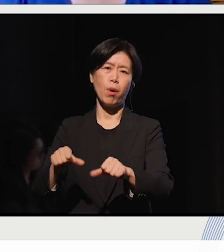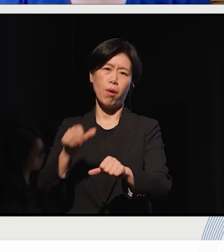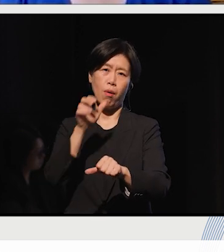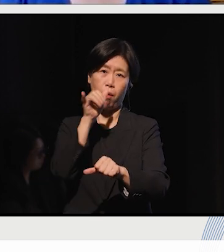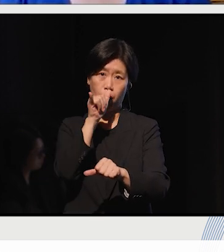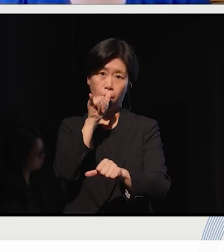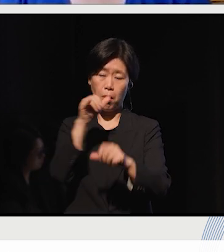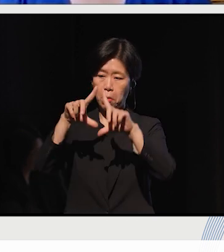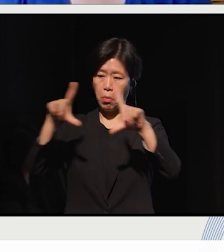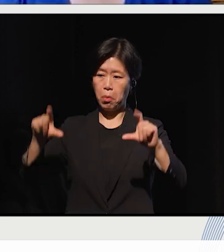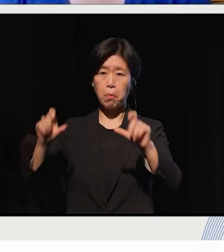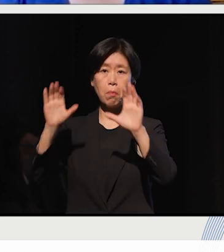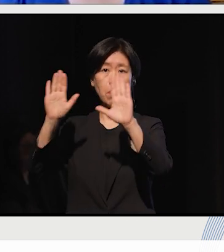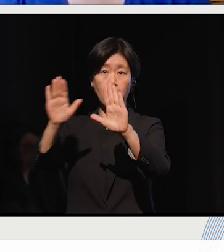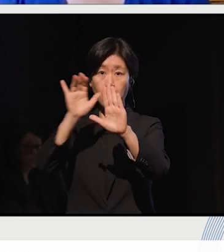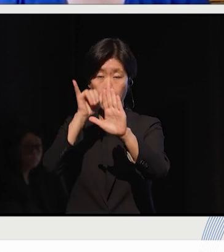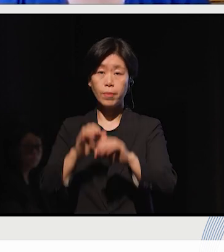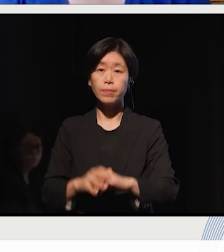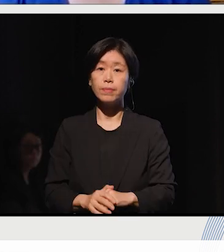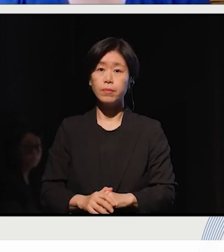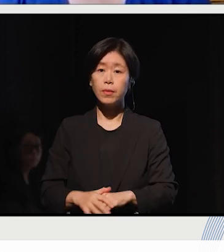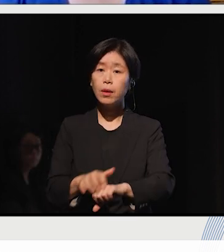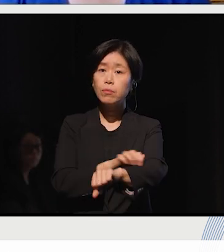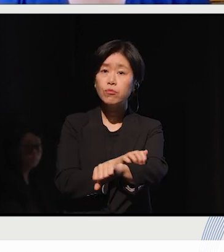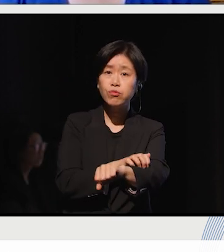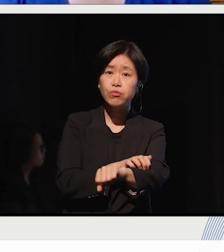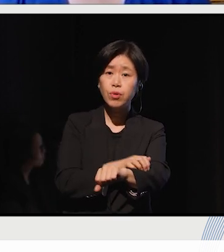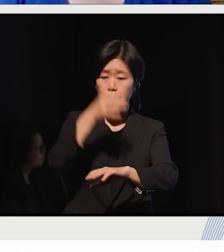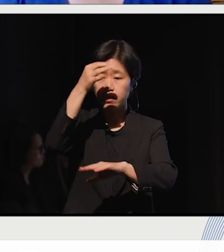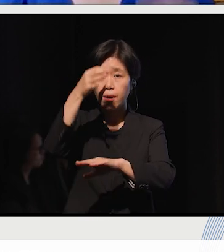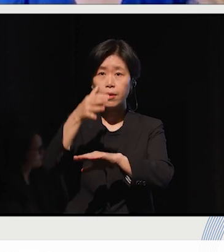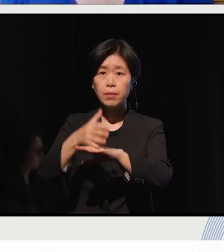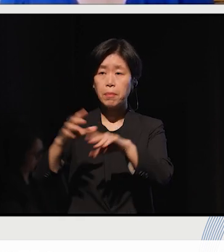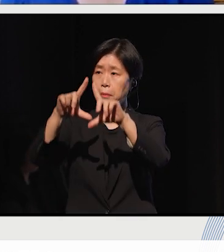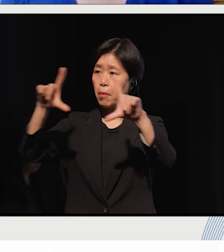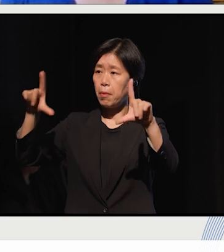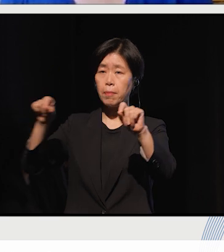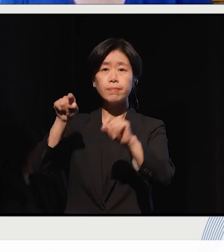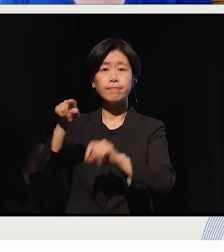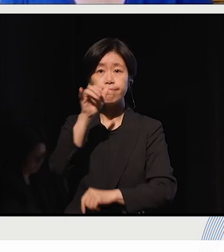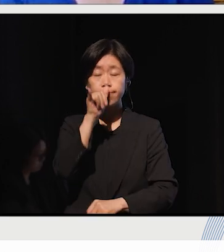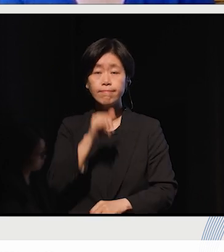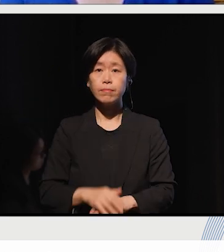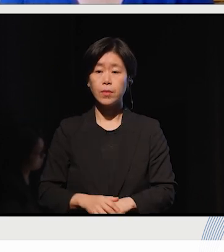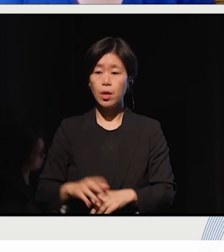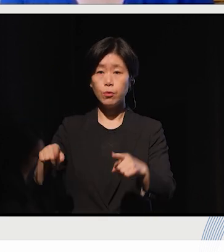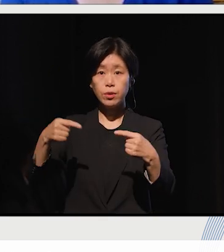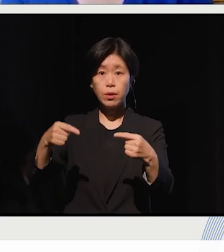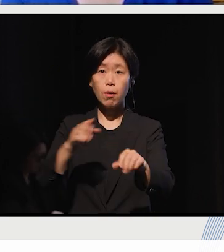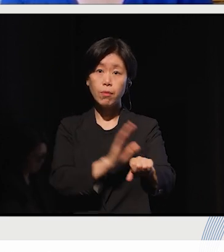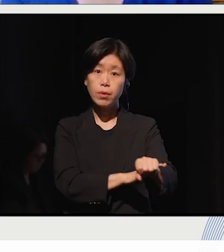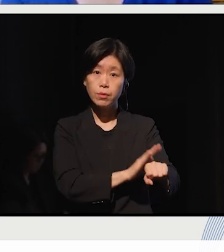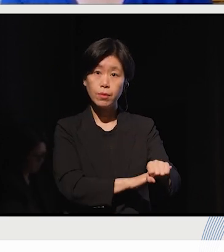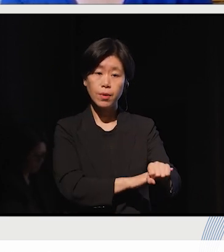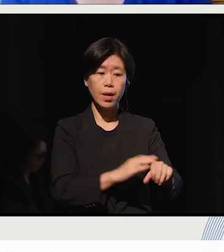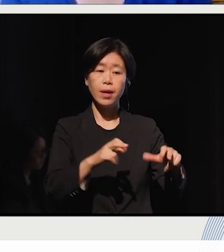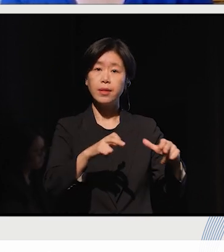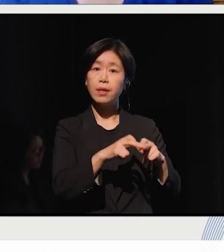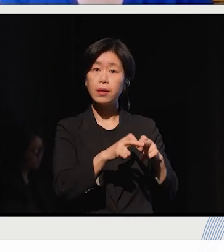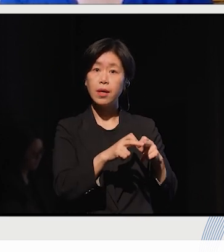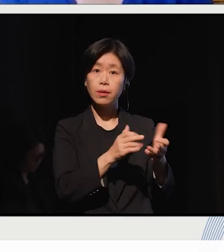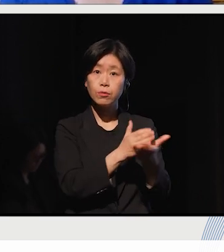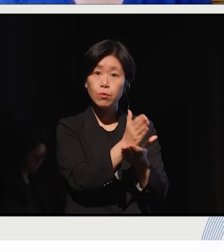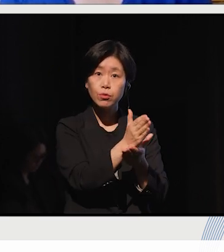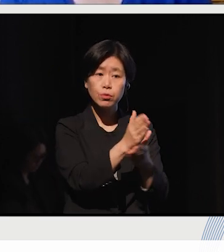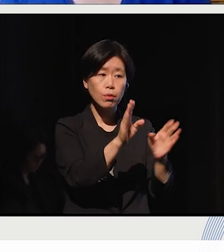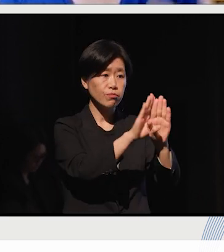of her wheelchair, was out of order. So their policy was good, right? They're going to get people into their building.